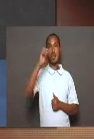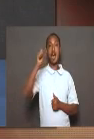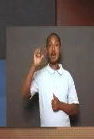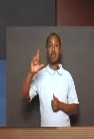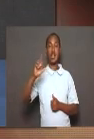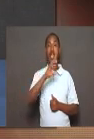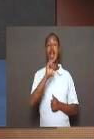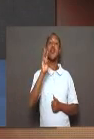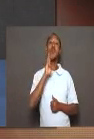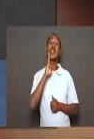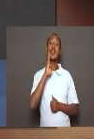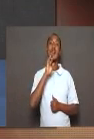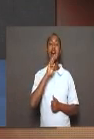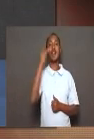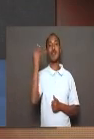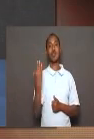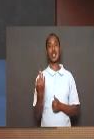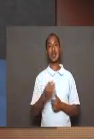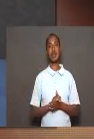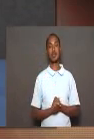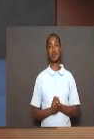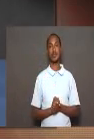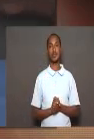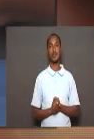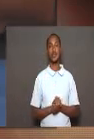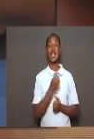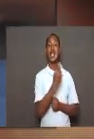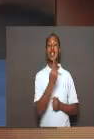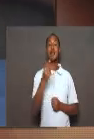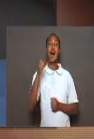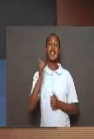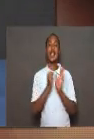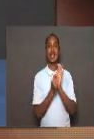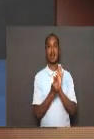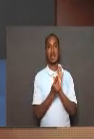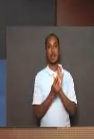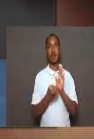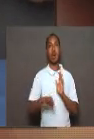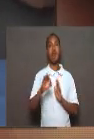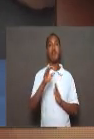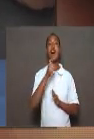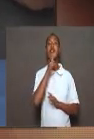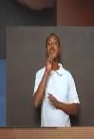sodium aluminate and water are formed.